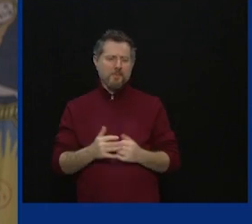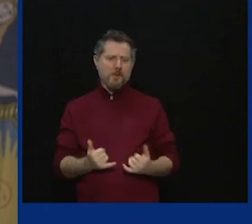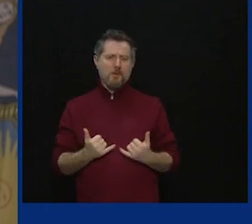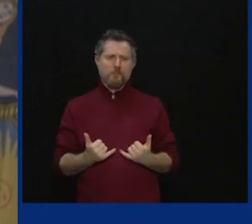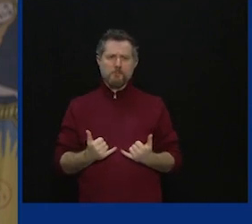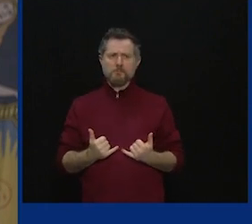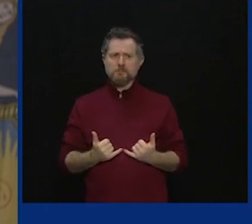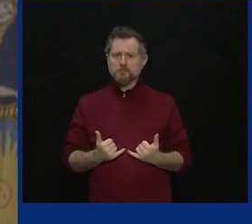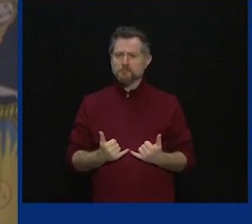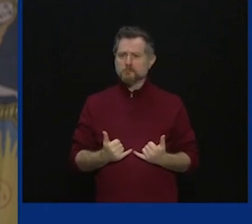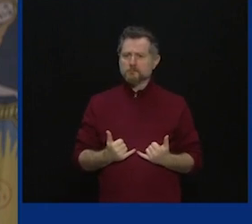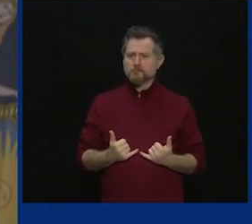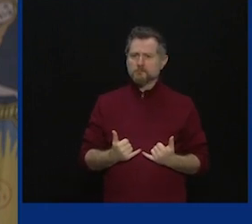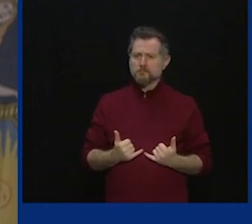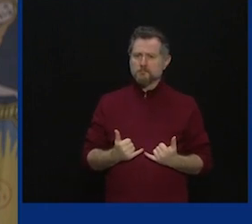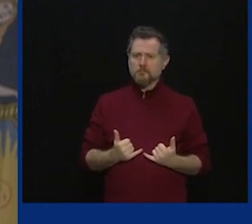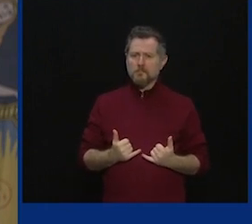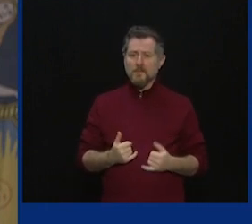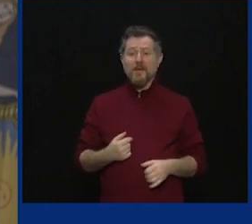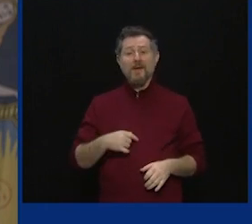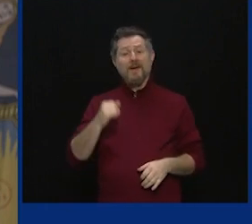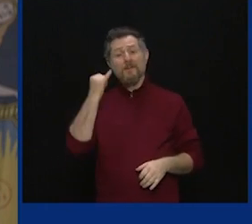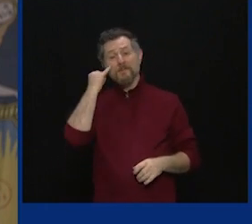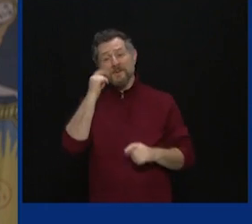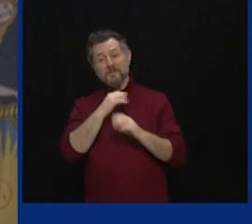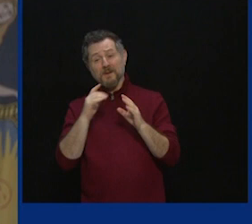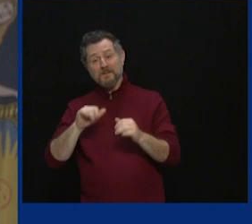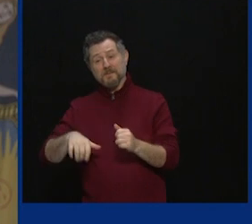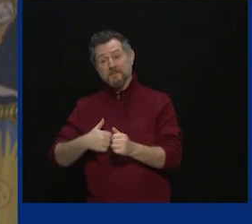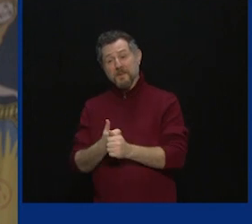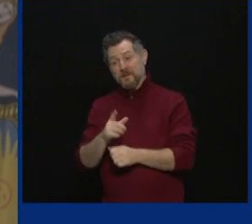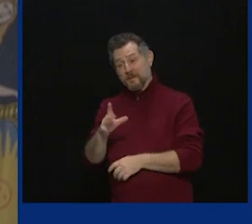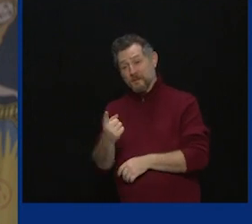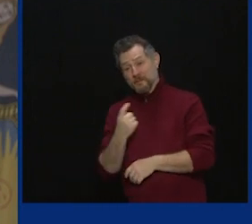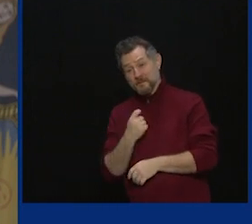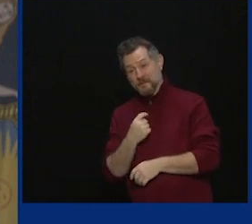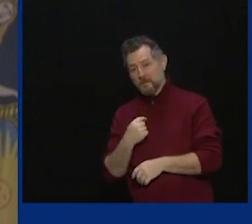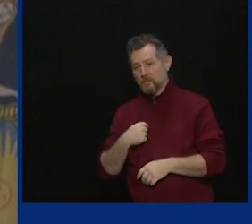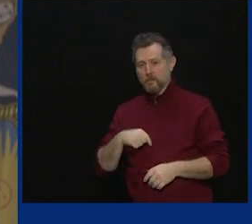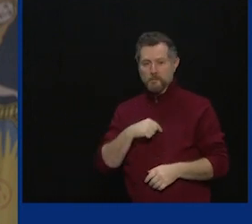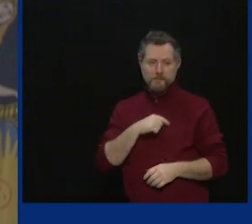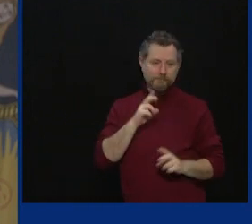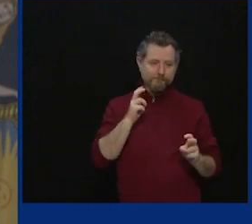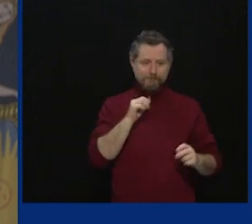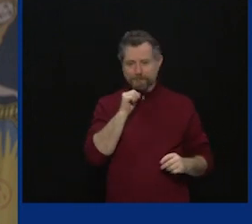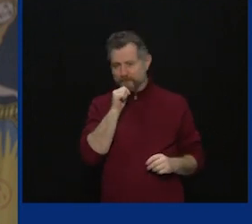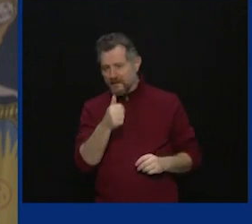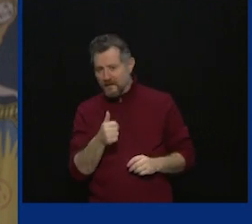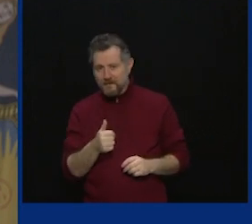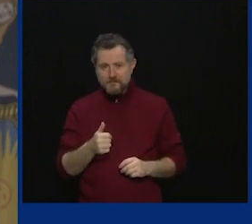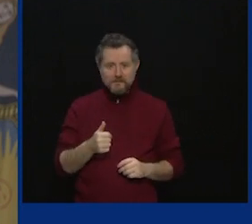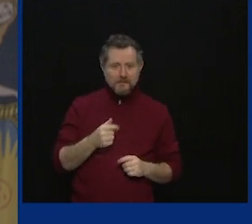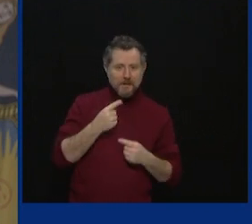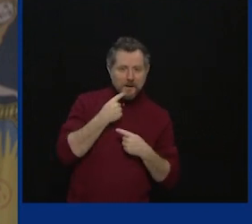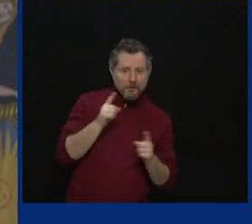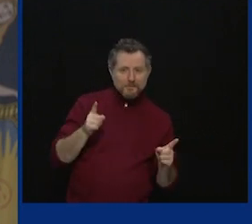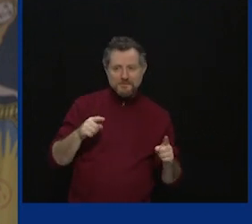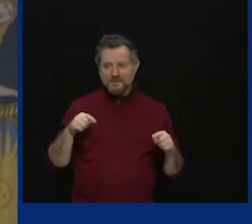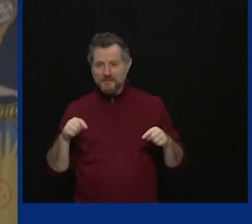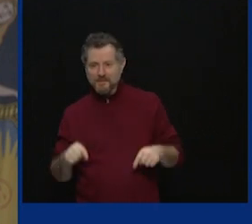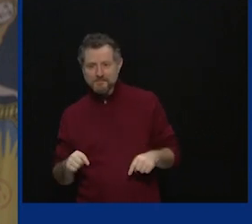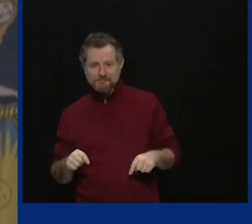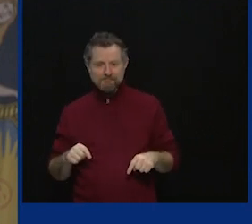the premise behind your question is that we didn't roll this out to your satisfaction. I'm not sure what you're trying to get at there. I'm just kind of